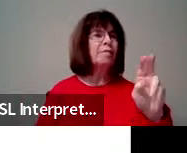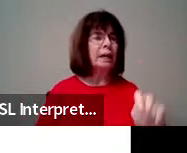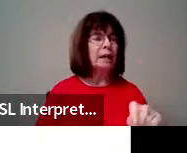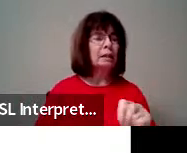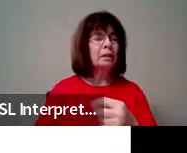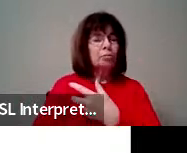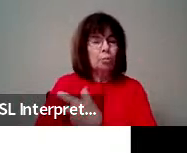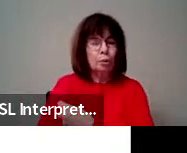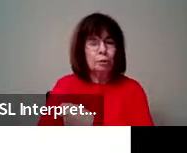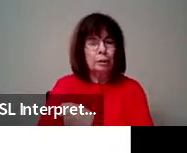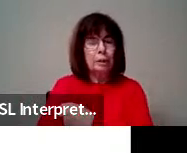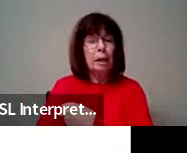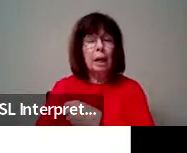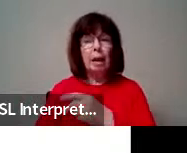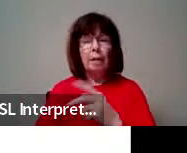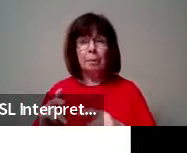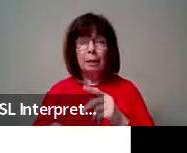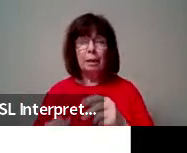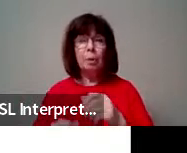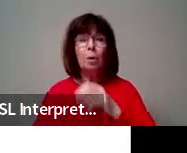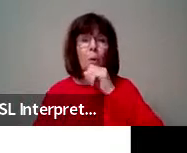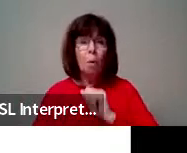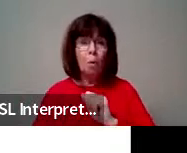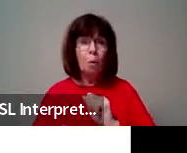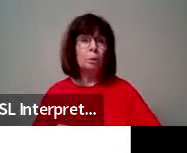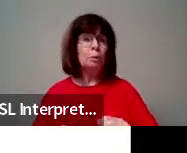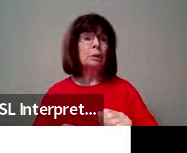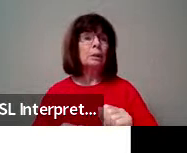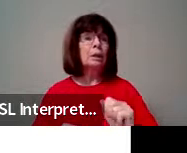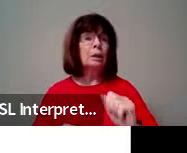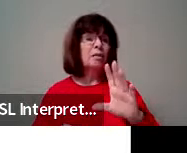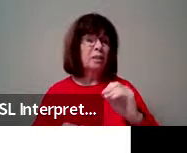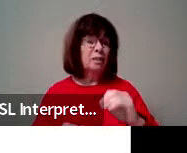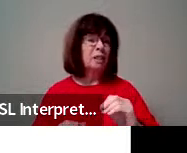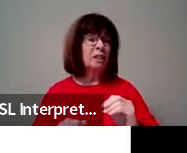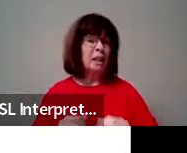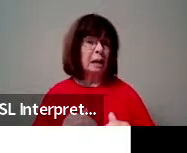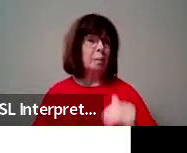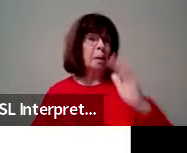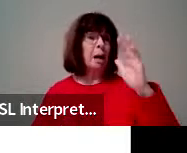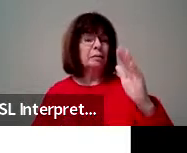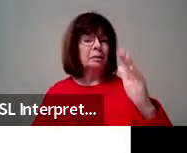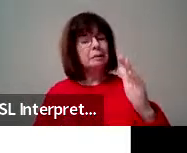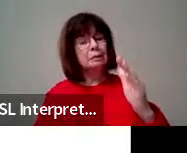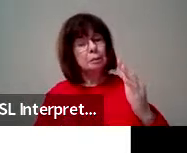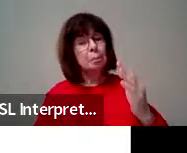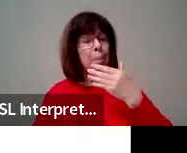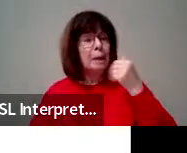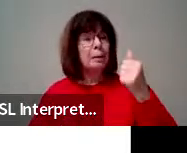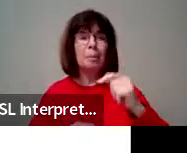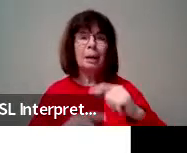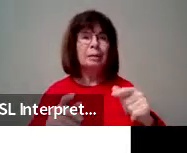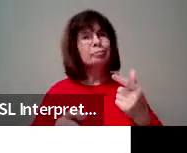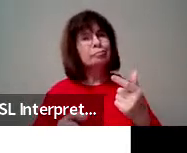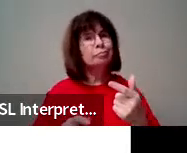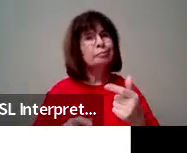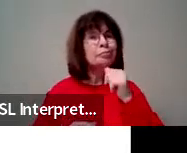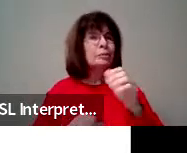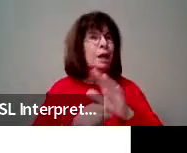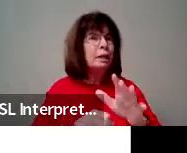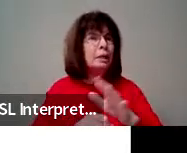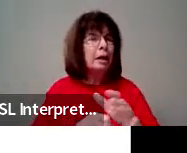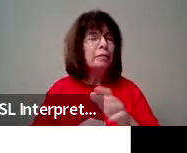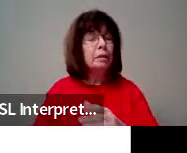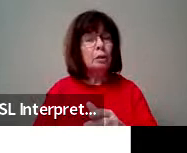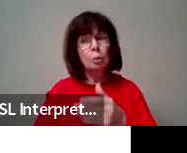over the age of 50. It is still well short of where we would like to be, although we are doing better here than most other